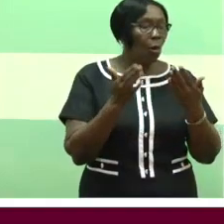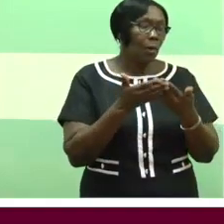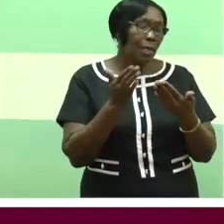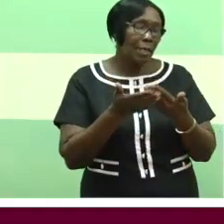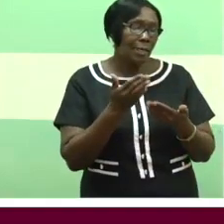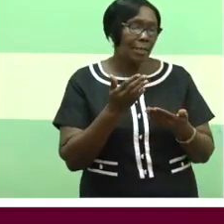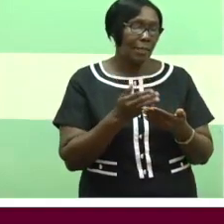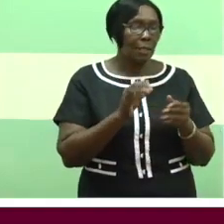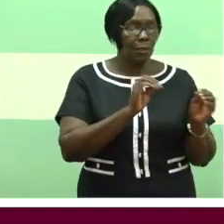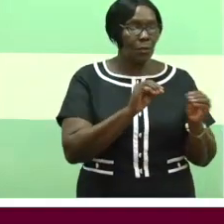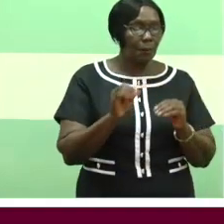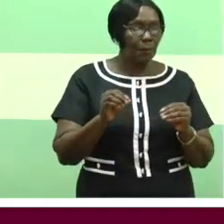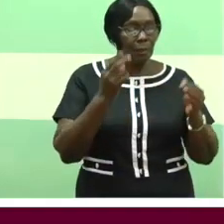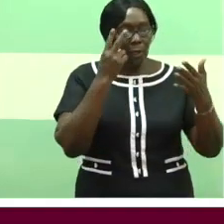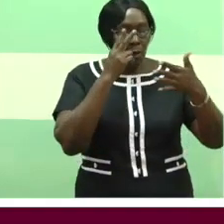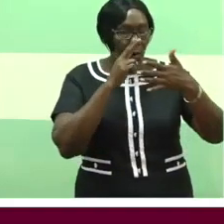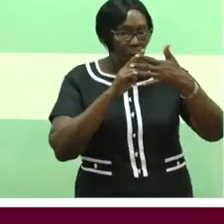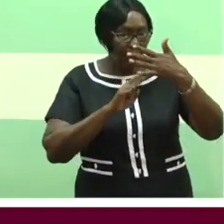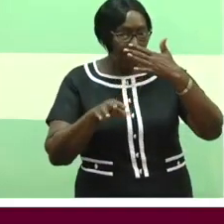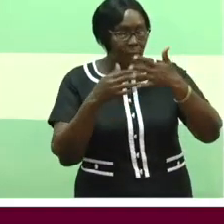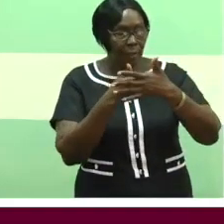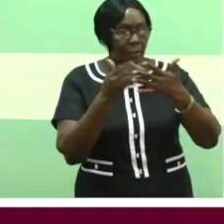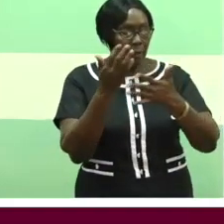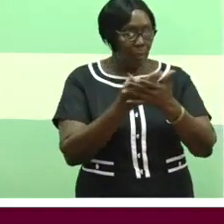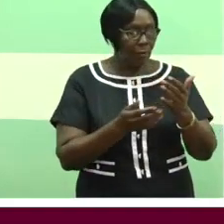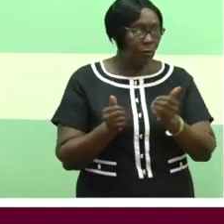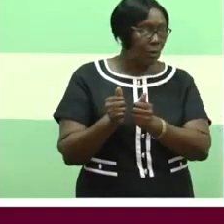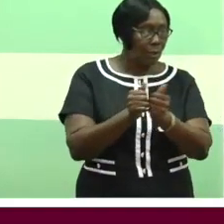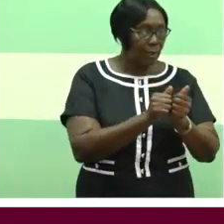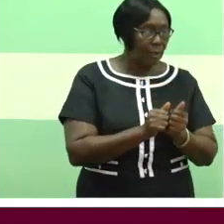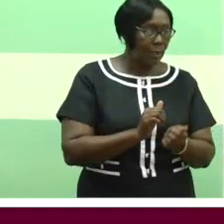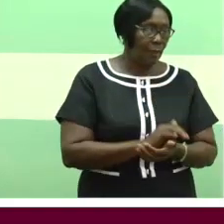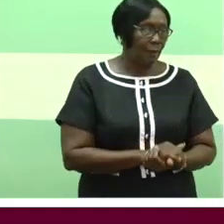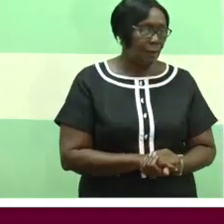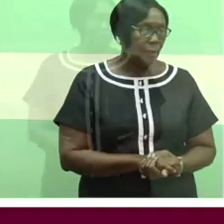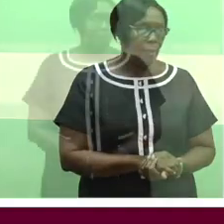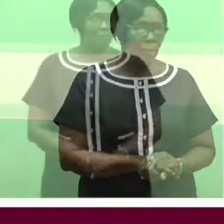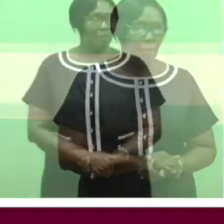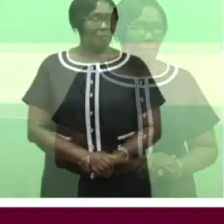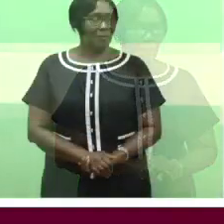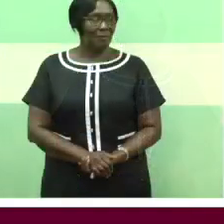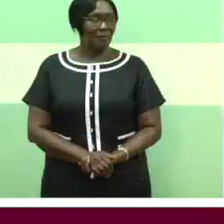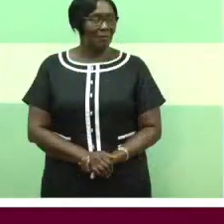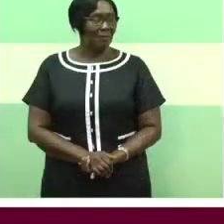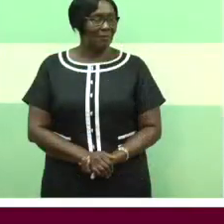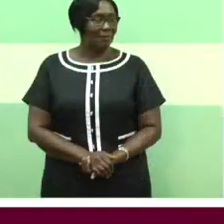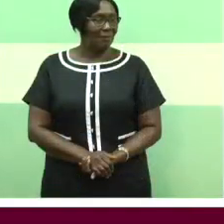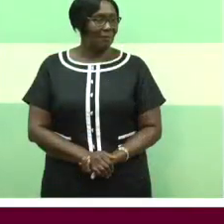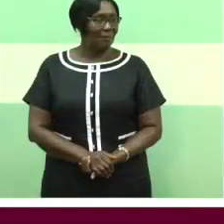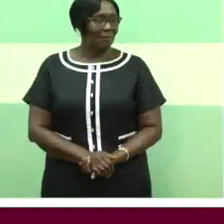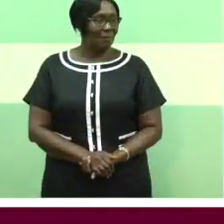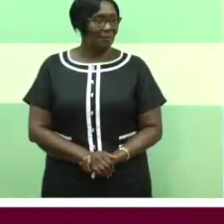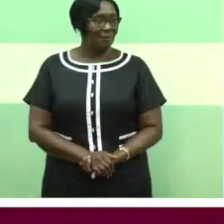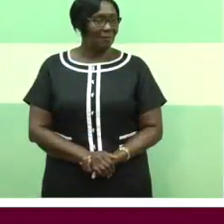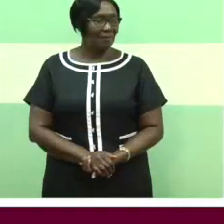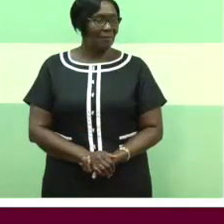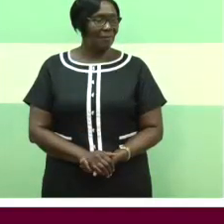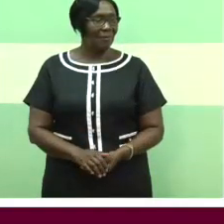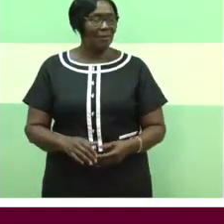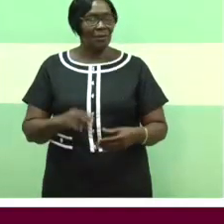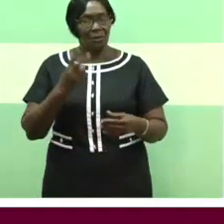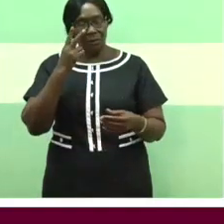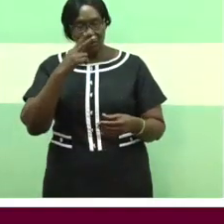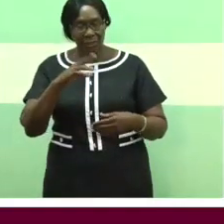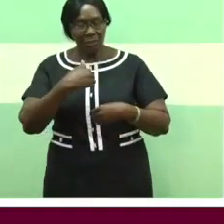how easy it is to put our visual schedule together. Okay, parents, so today we are going to be looking